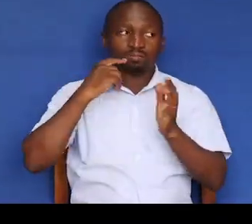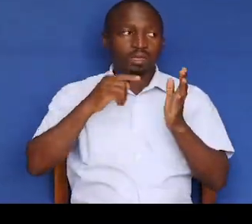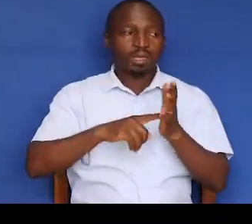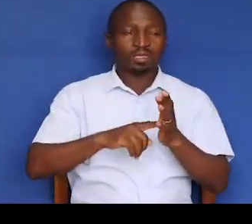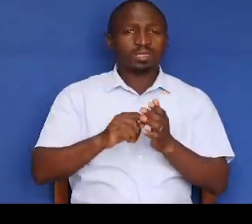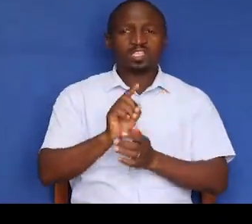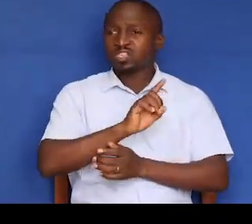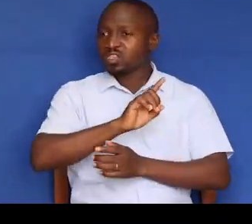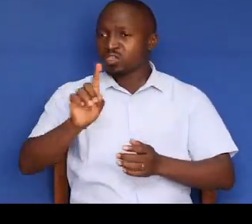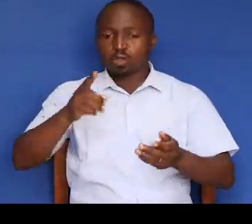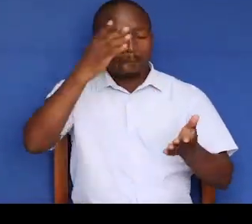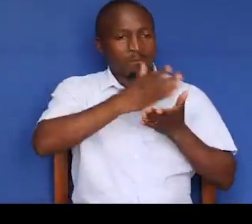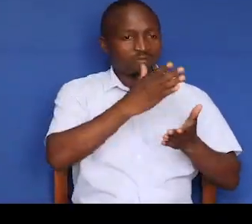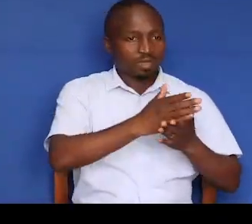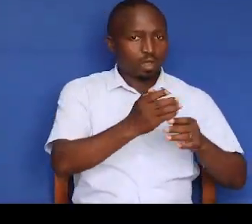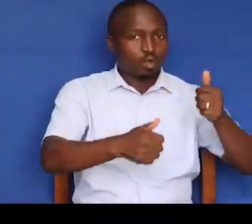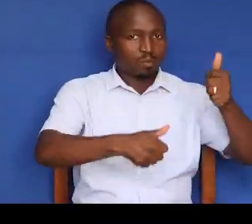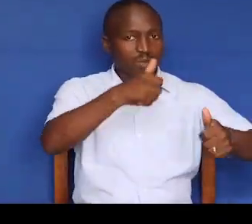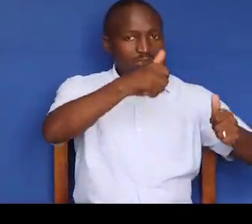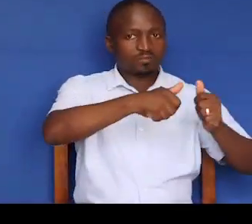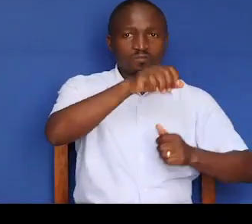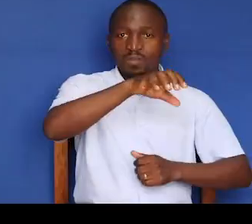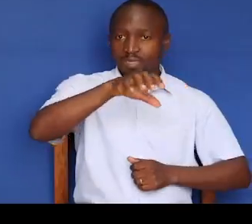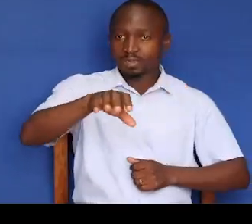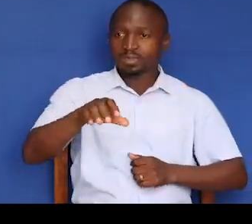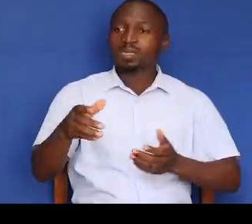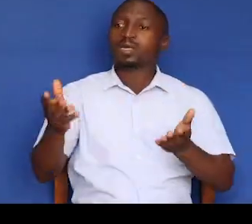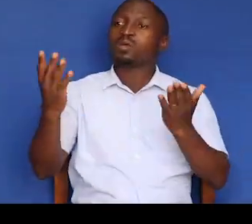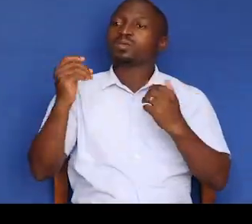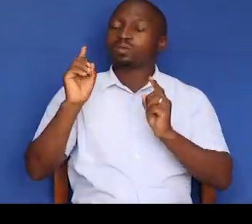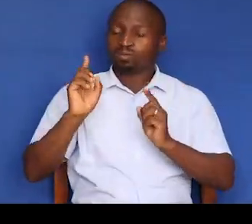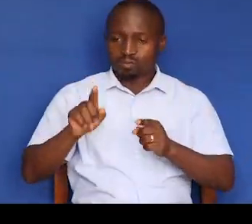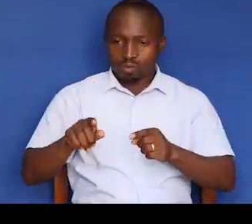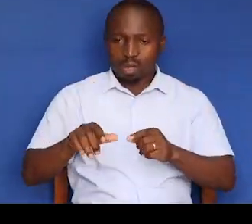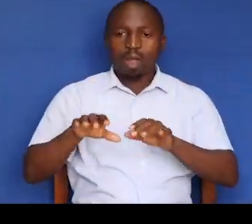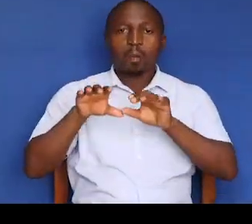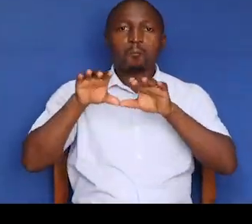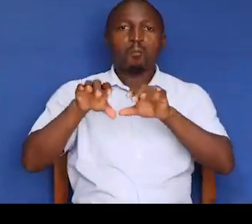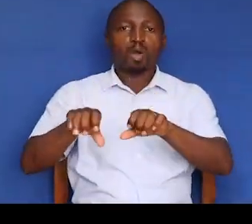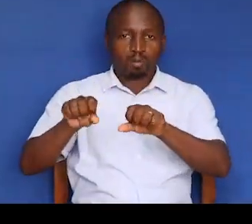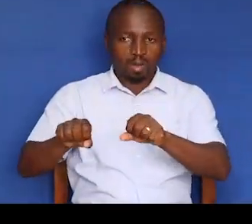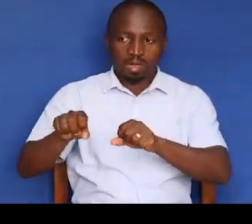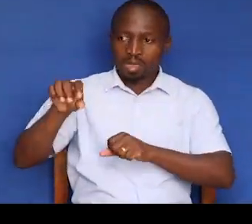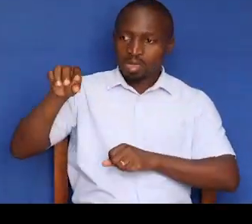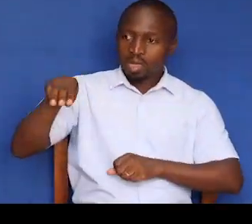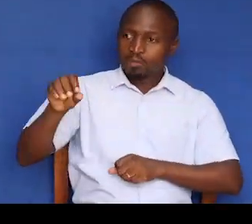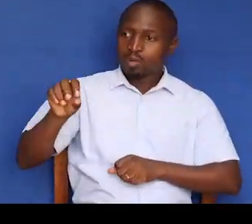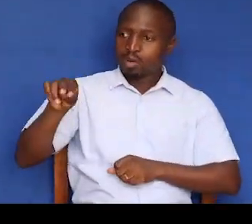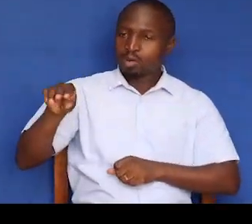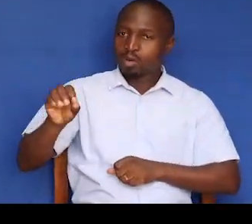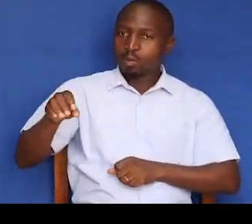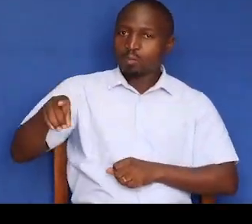is under monopolistic competitive market, or maybe is under